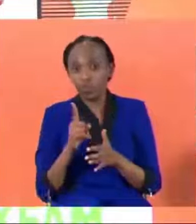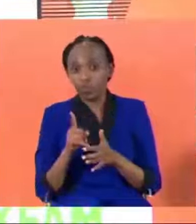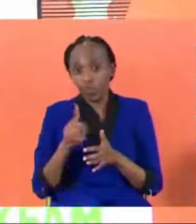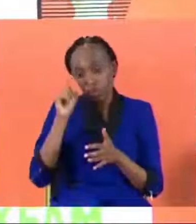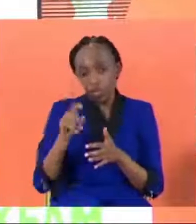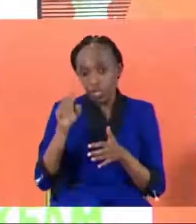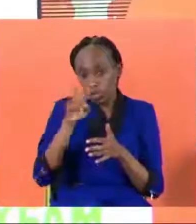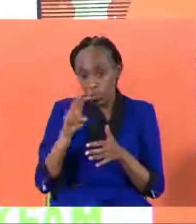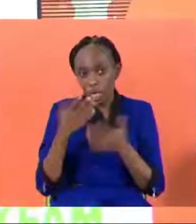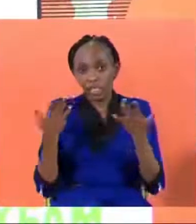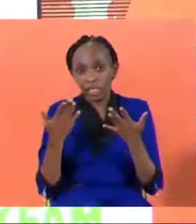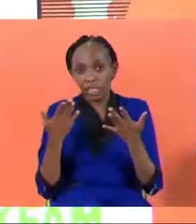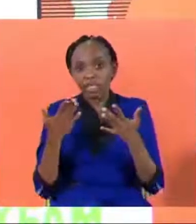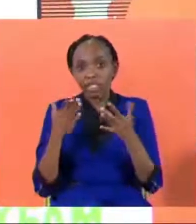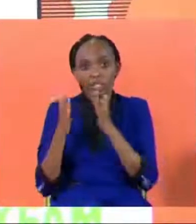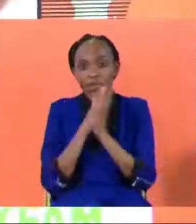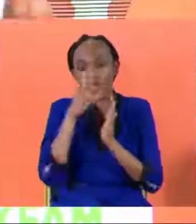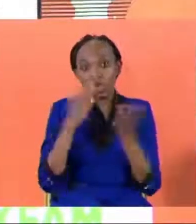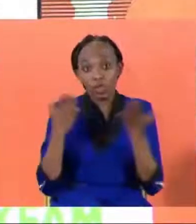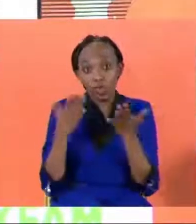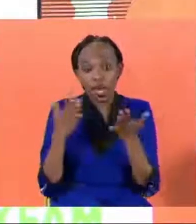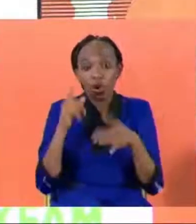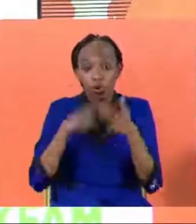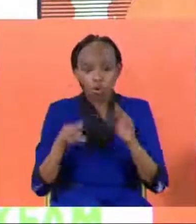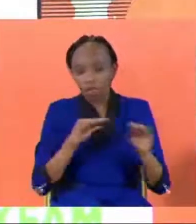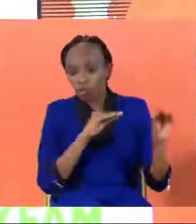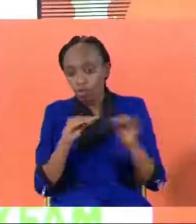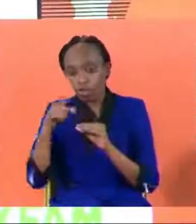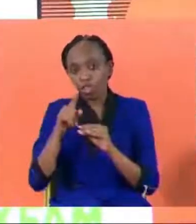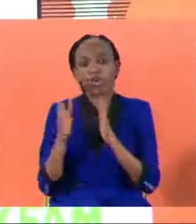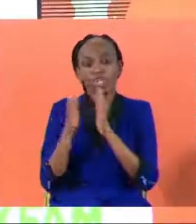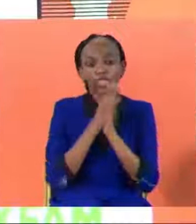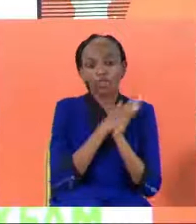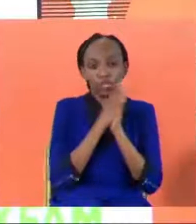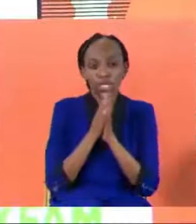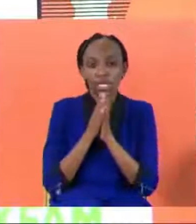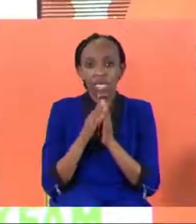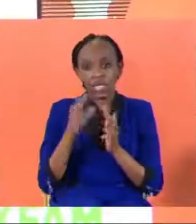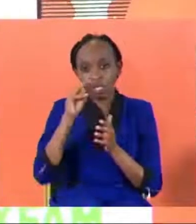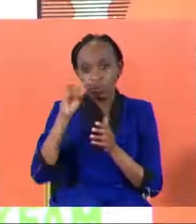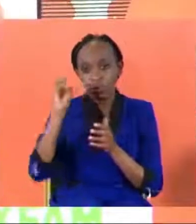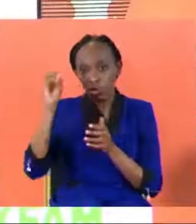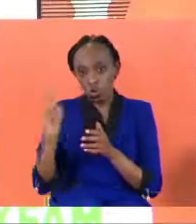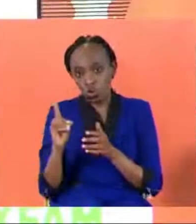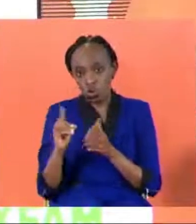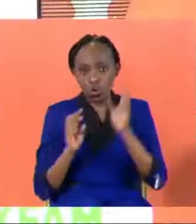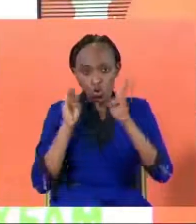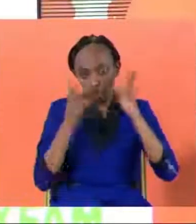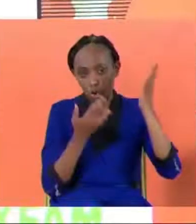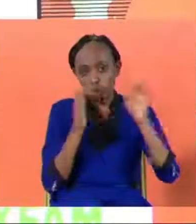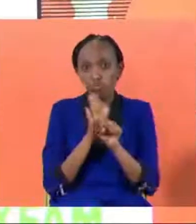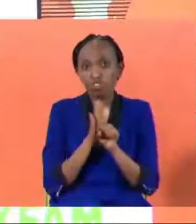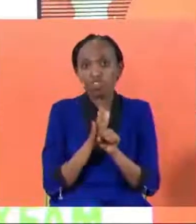look at where your story is and what mood your story is carrying. Is the mood anxious? Is it hopeful? Is